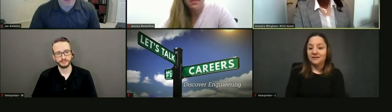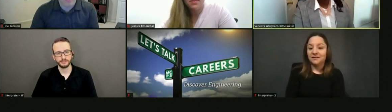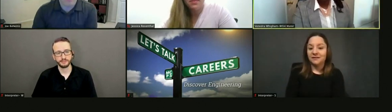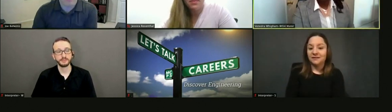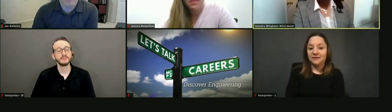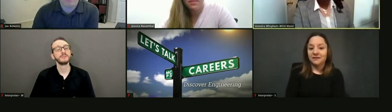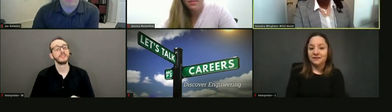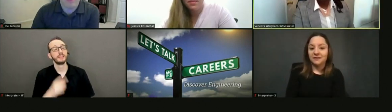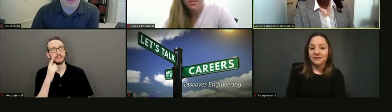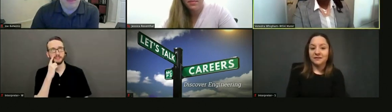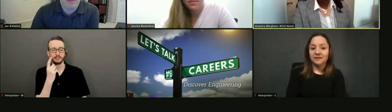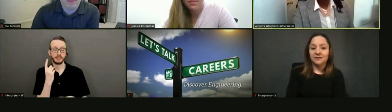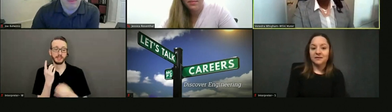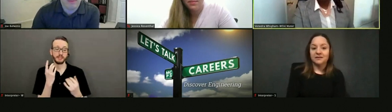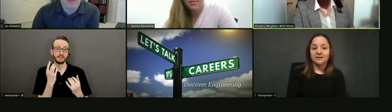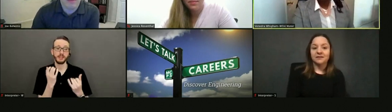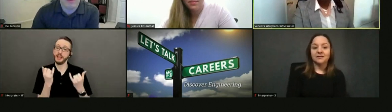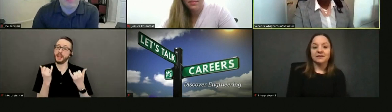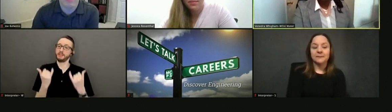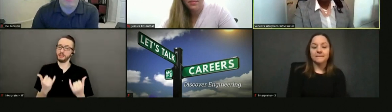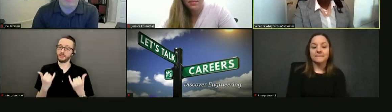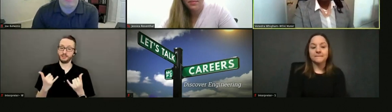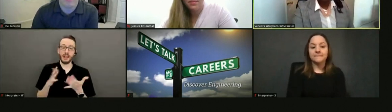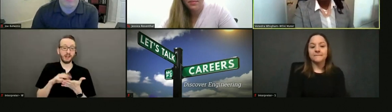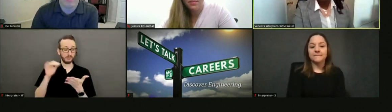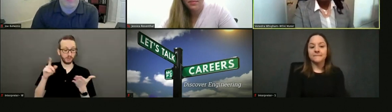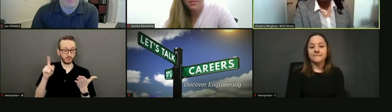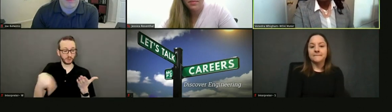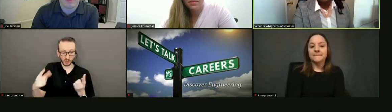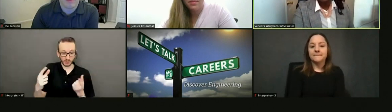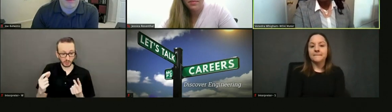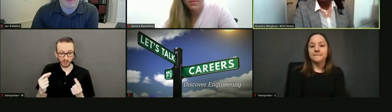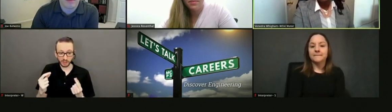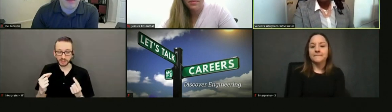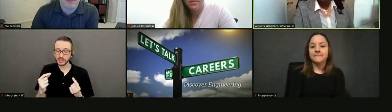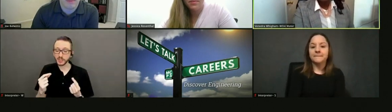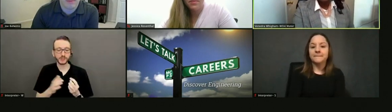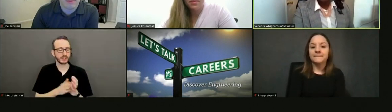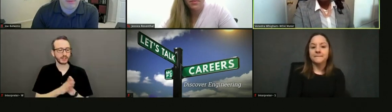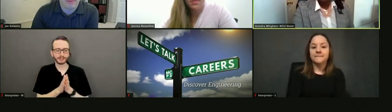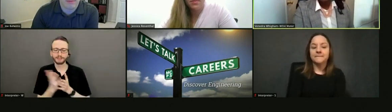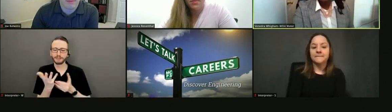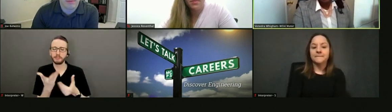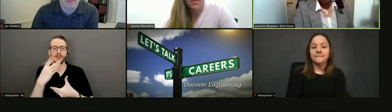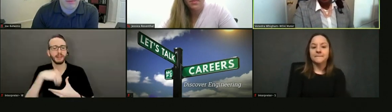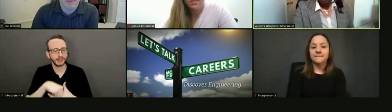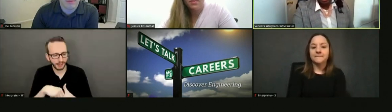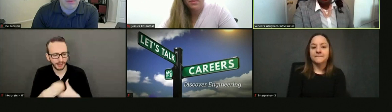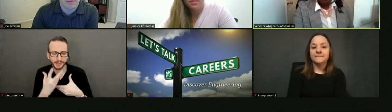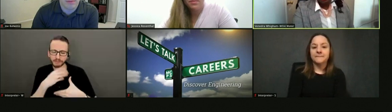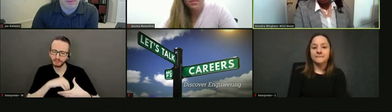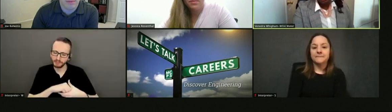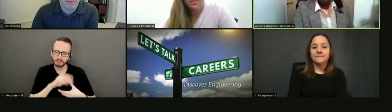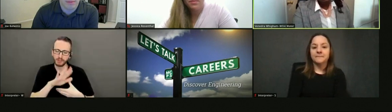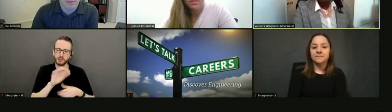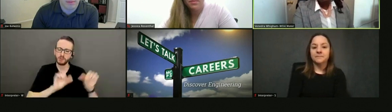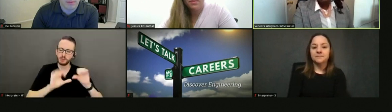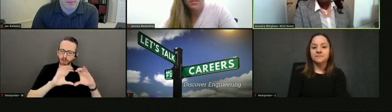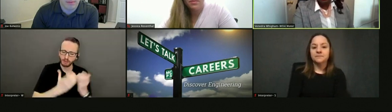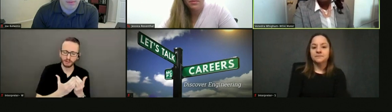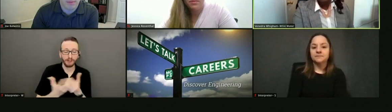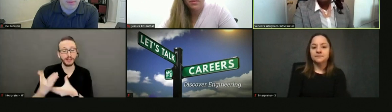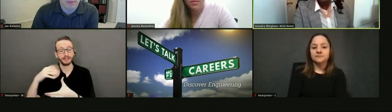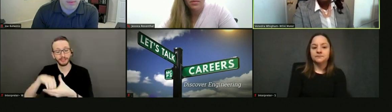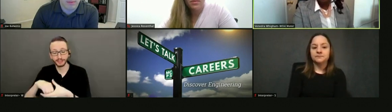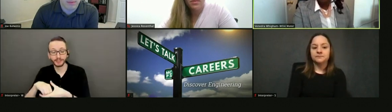I think now students should just lean in and engage in your science classes, engage in your